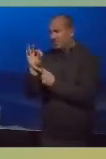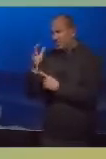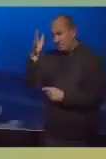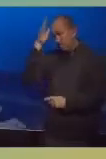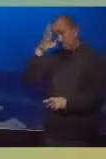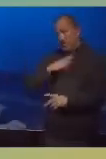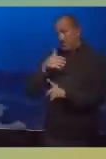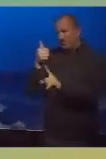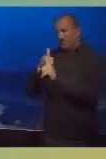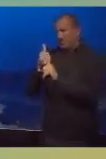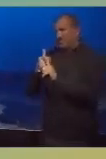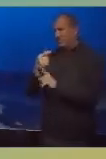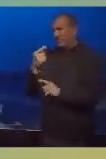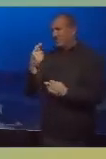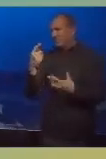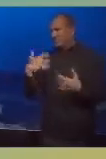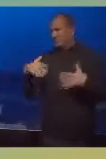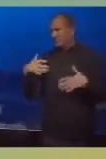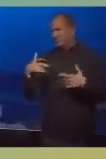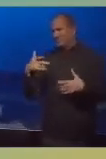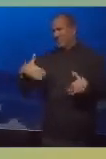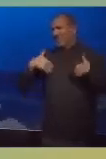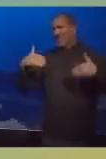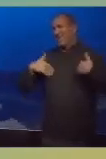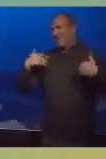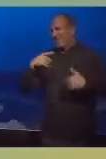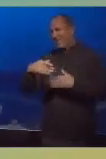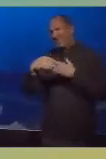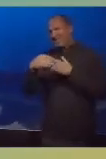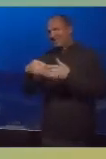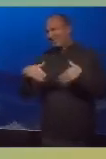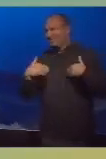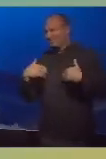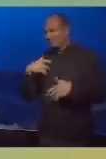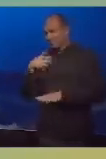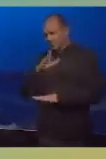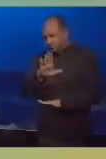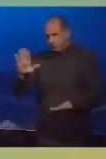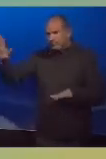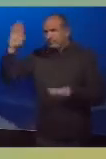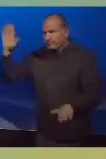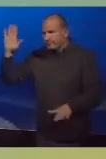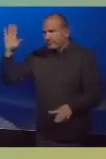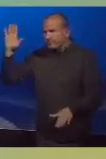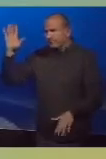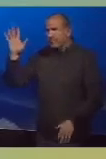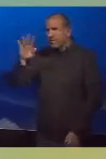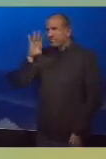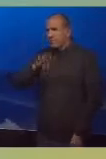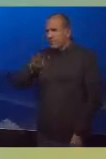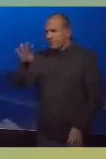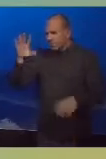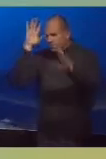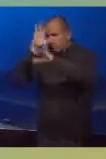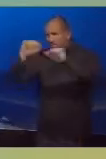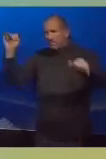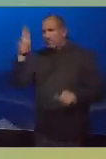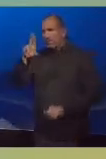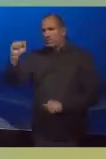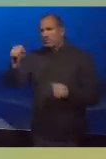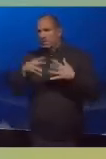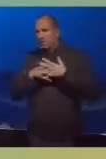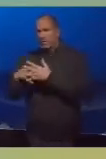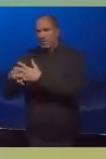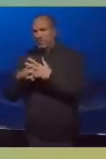2009, a man many considered too young to run was sworn in as the 44th president of the United States of